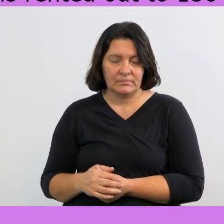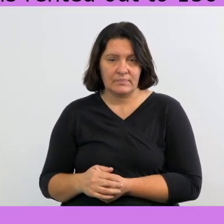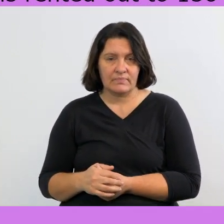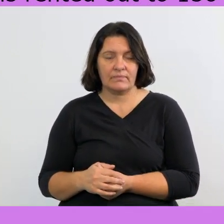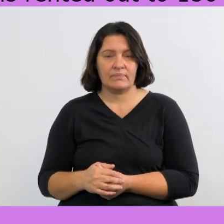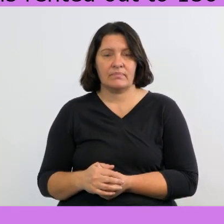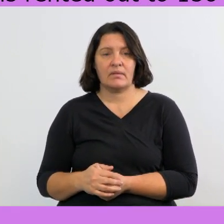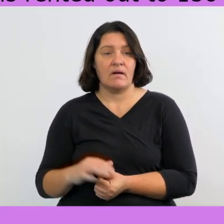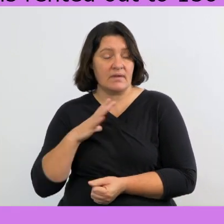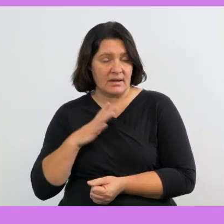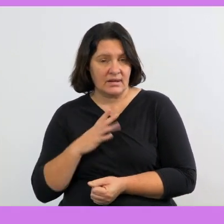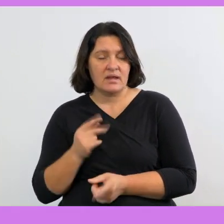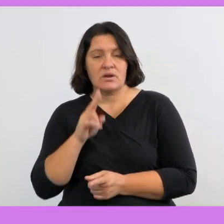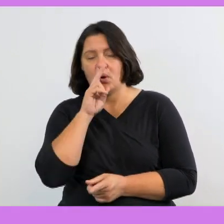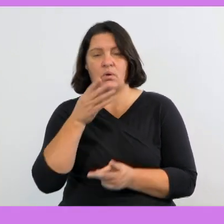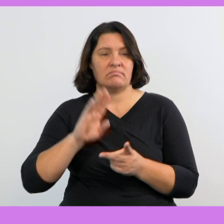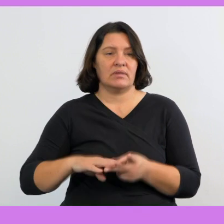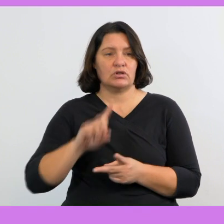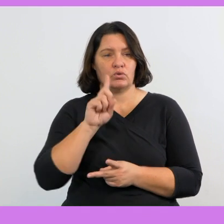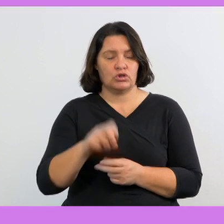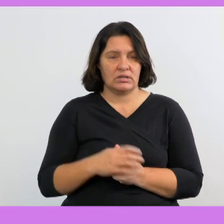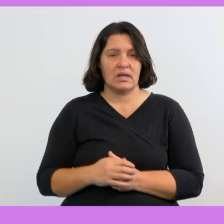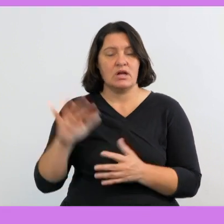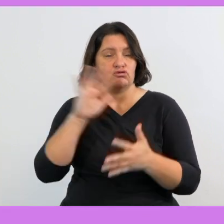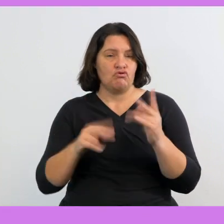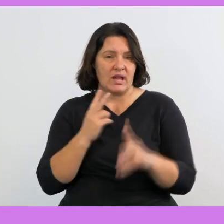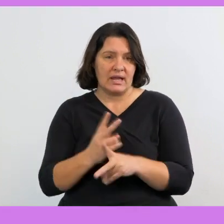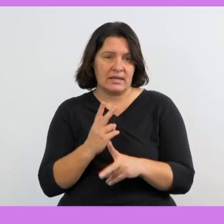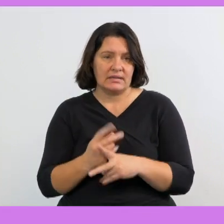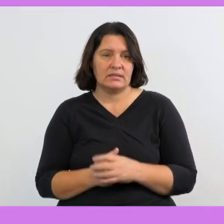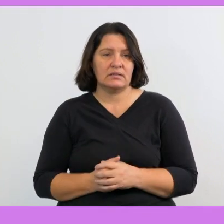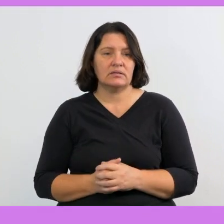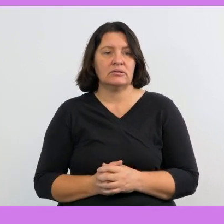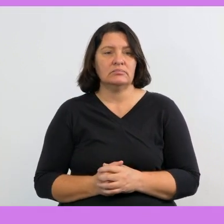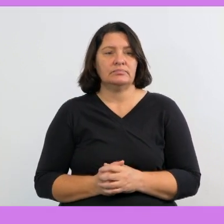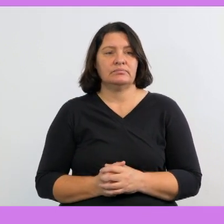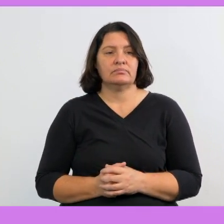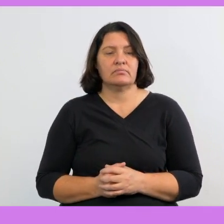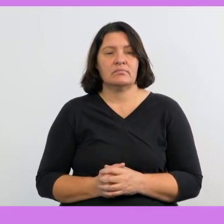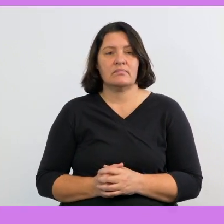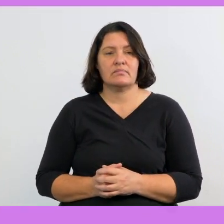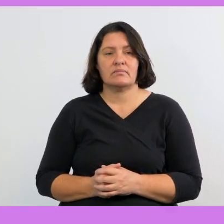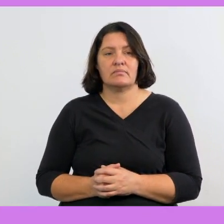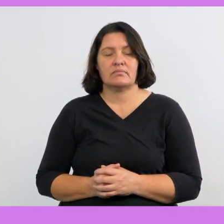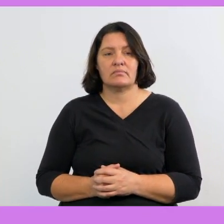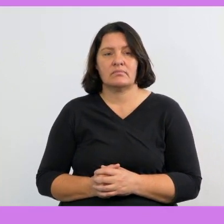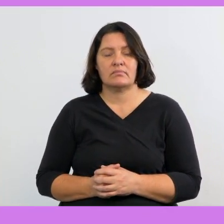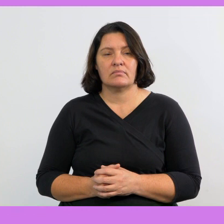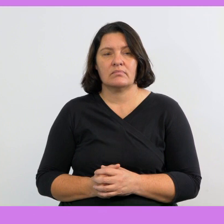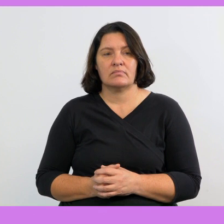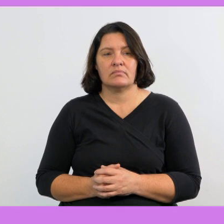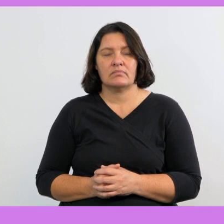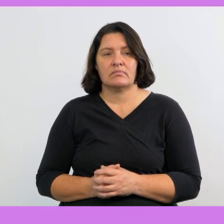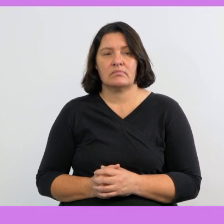3,600 Rand. Guys, I hope that is fine. Looking now at the next question, there's the scenario again. I'm